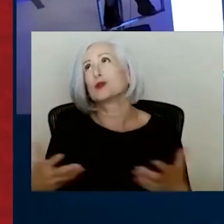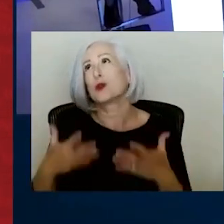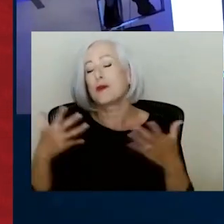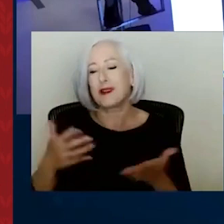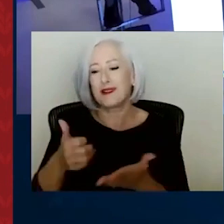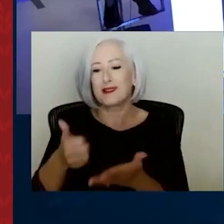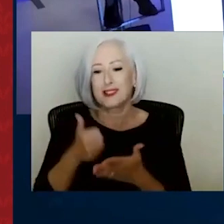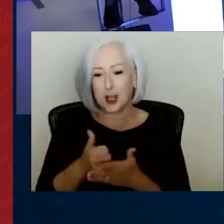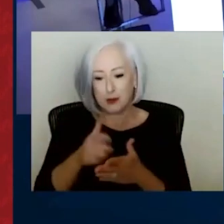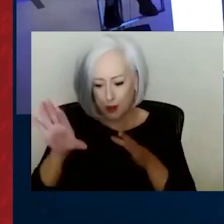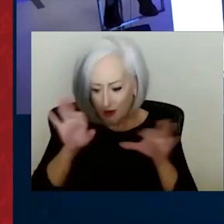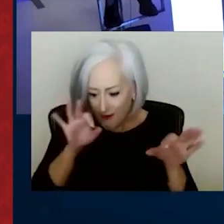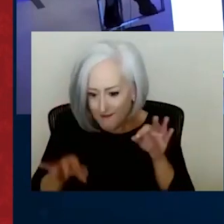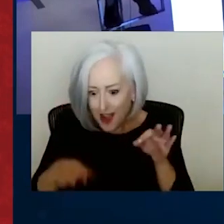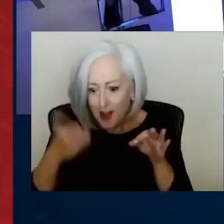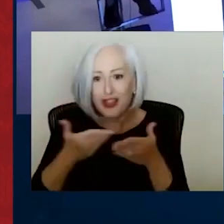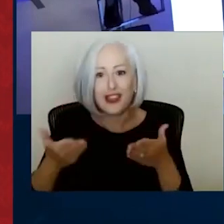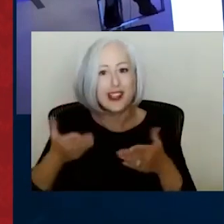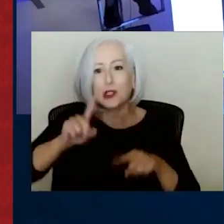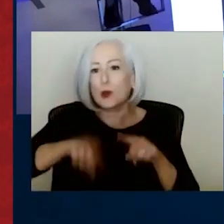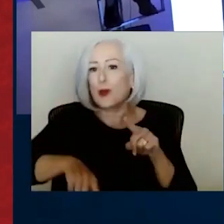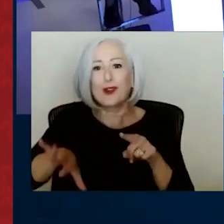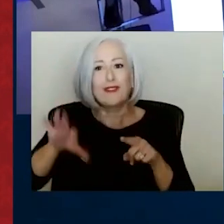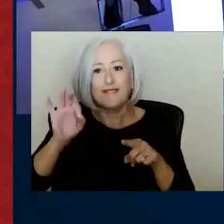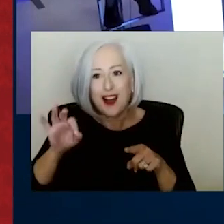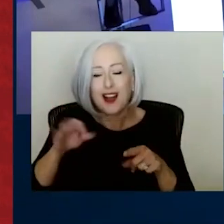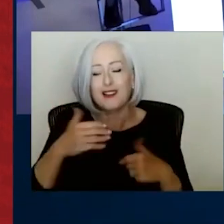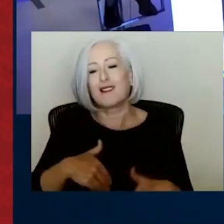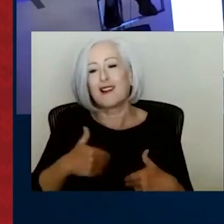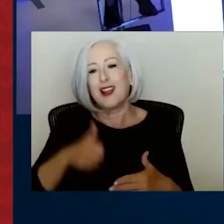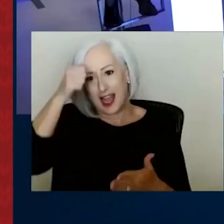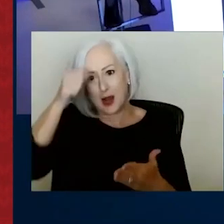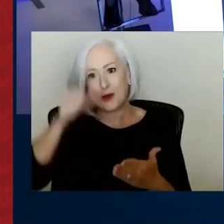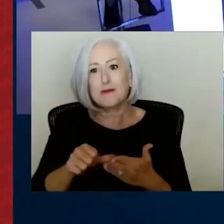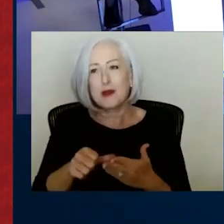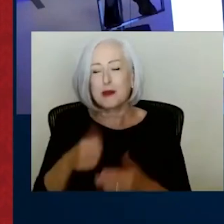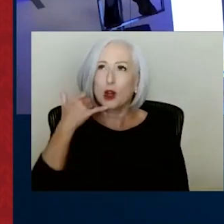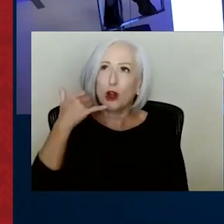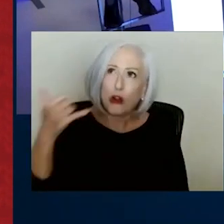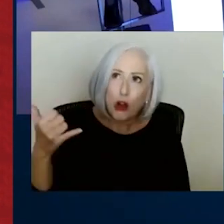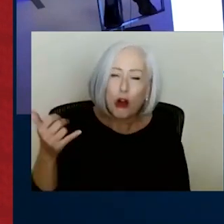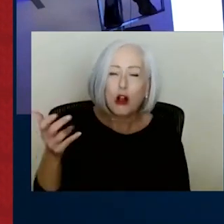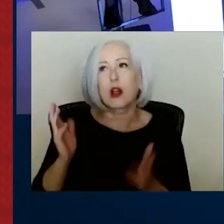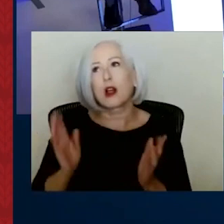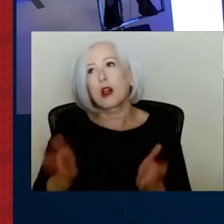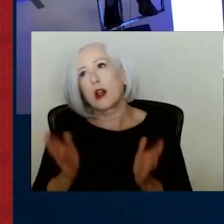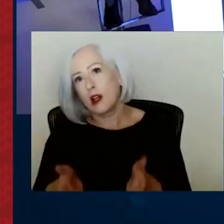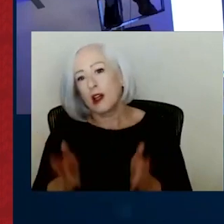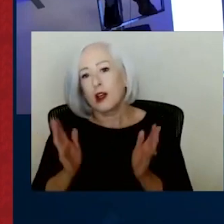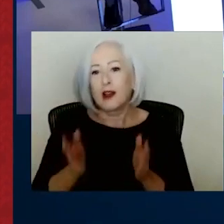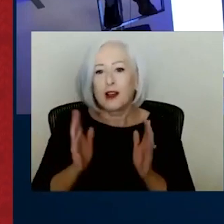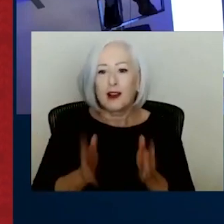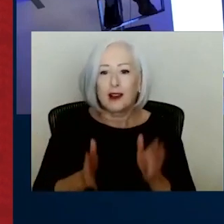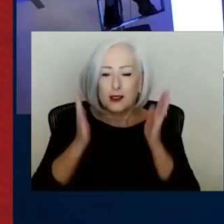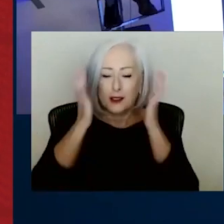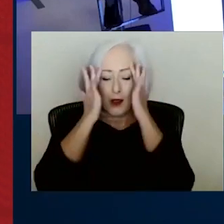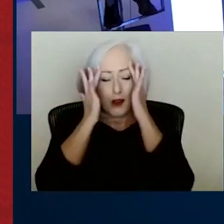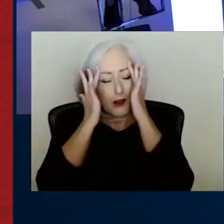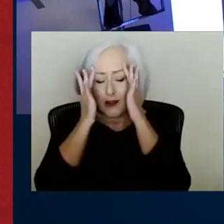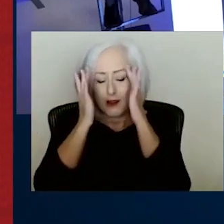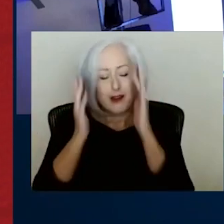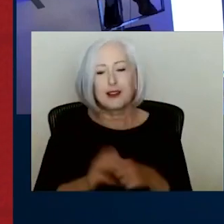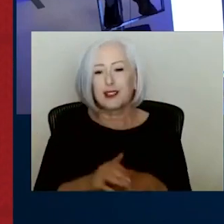and I really do remember those phone calls. I remember how late it was, and some of the people we dealt with. Well, I'm not sure they were always the